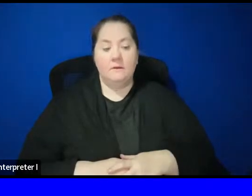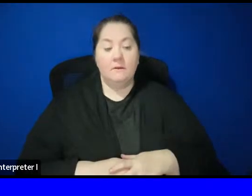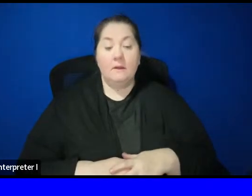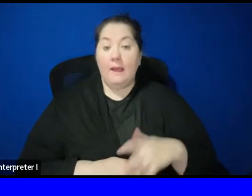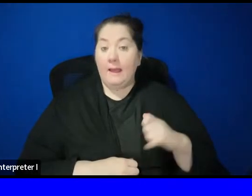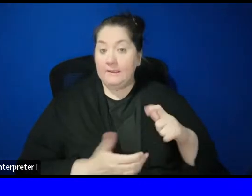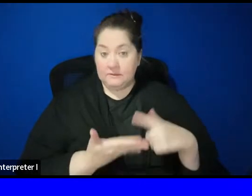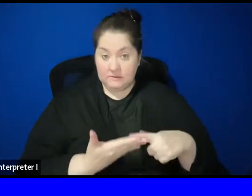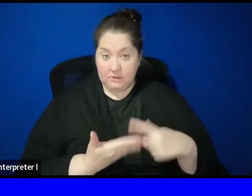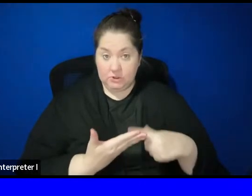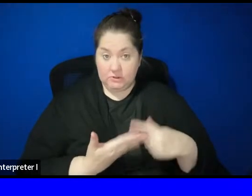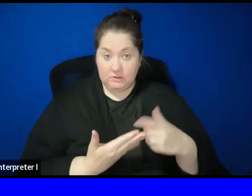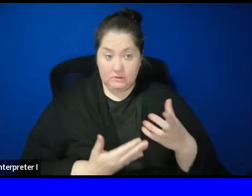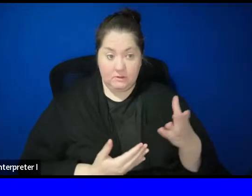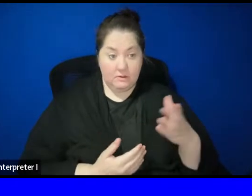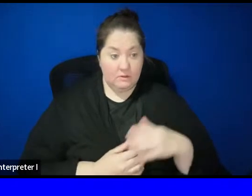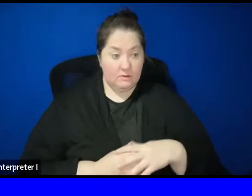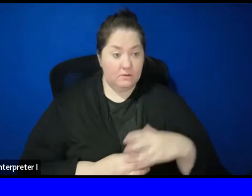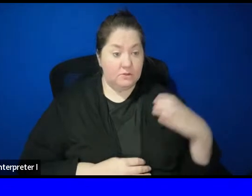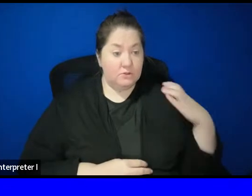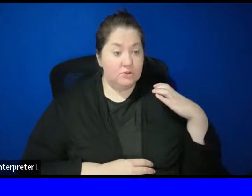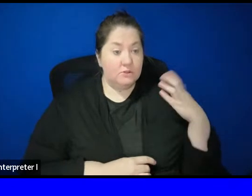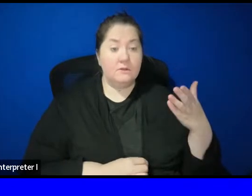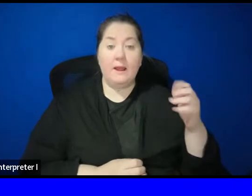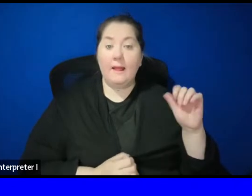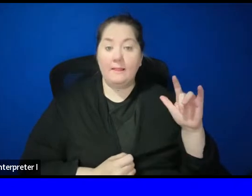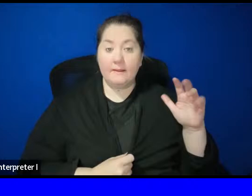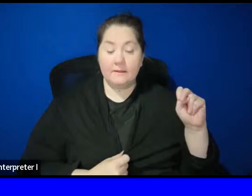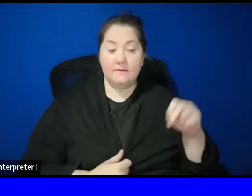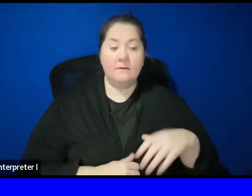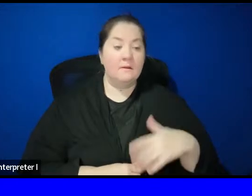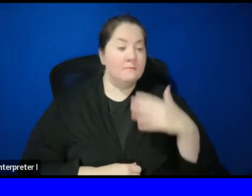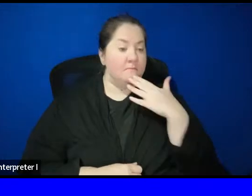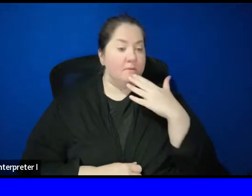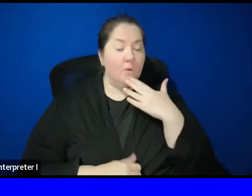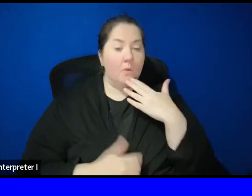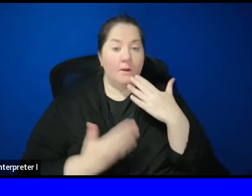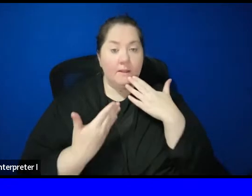there discussion? Mr. Chairman, Mr. Allen? thank you. Just want to